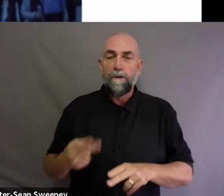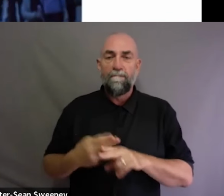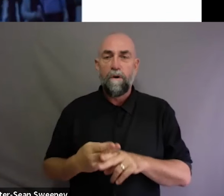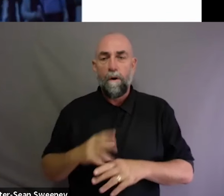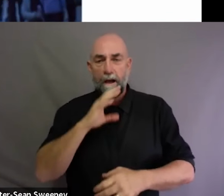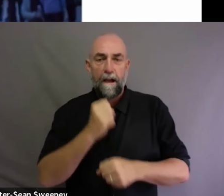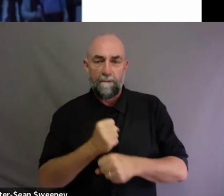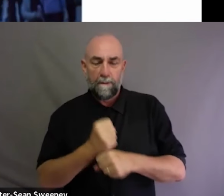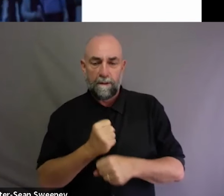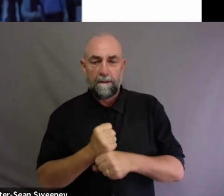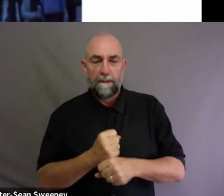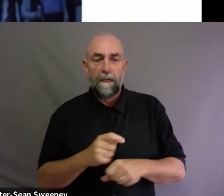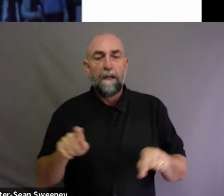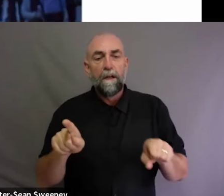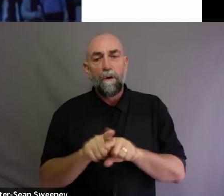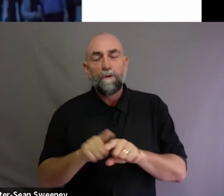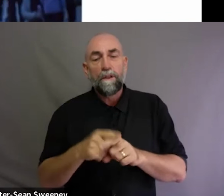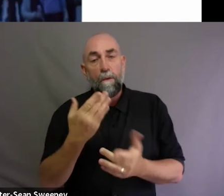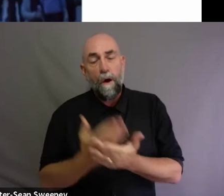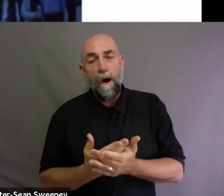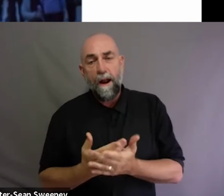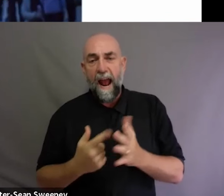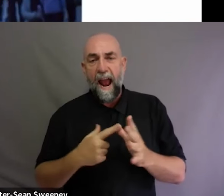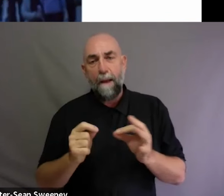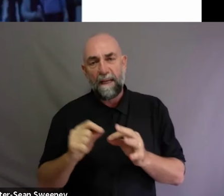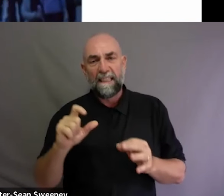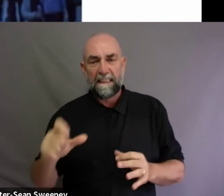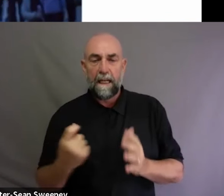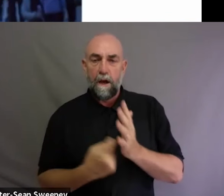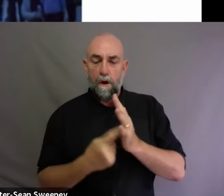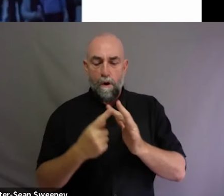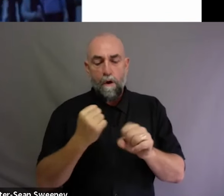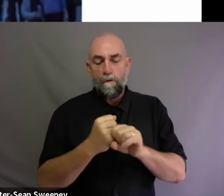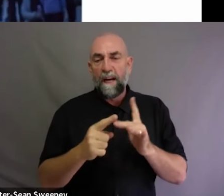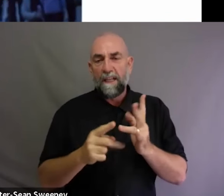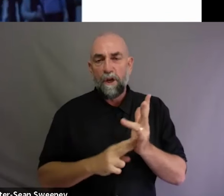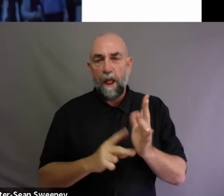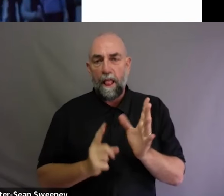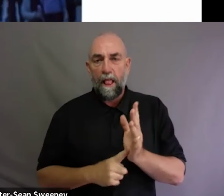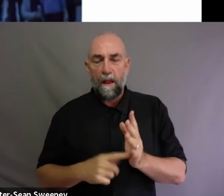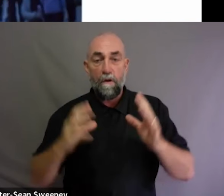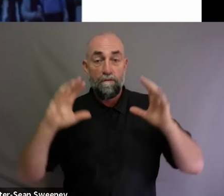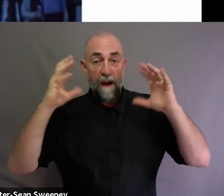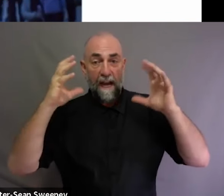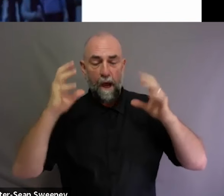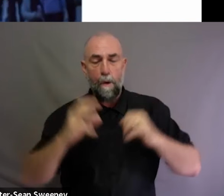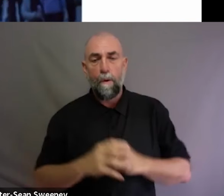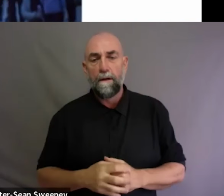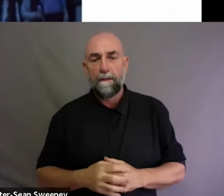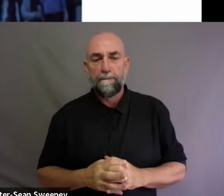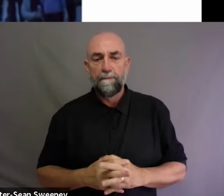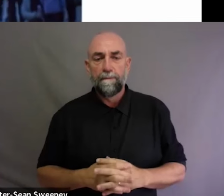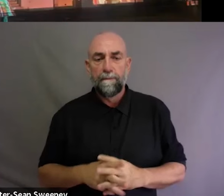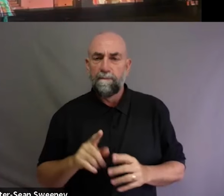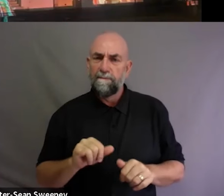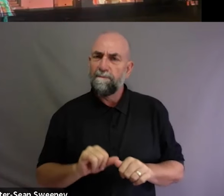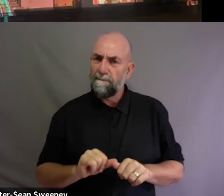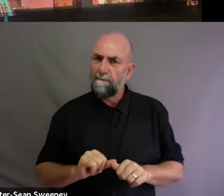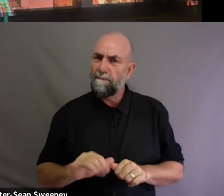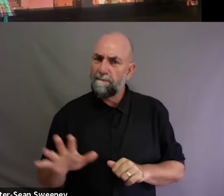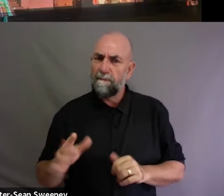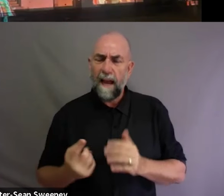ABC regional radio station, further opening avenues for the group as working artists. So some great outcomes and